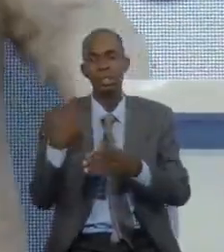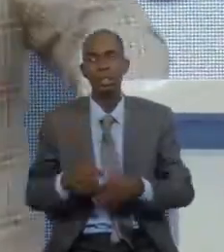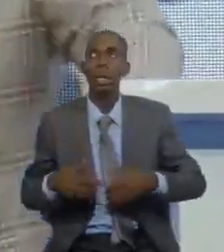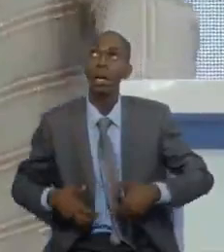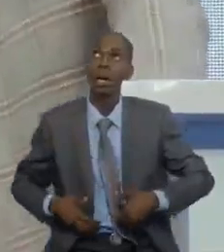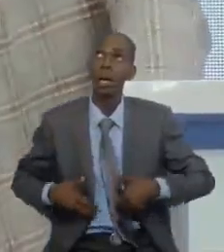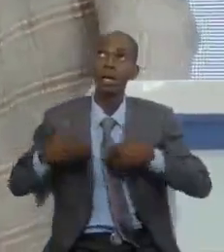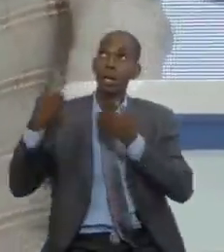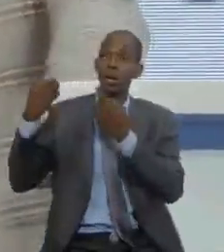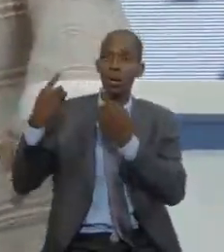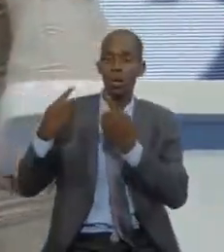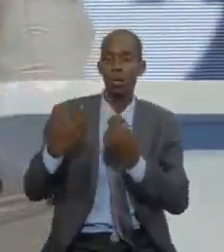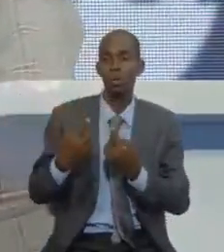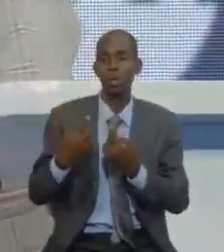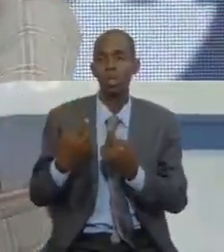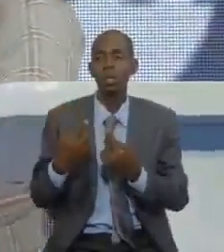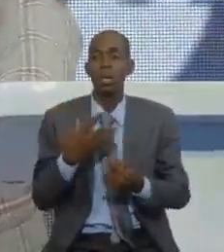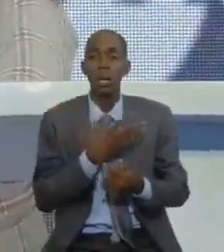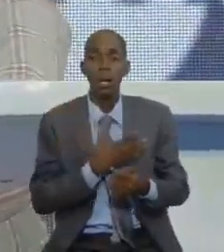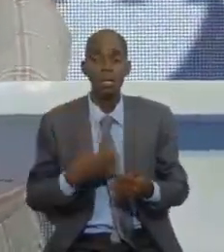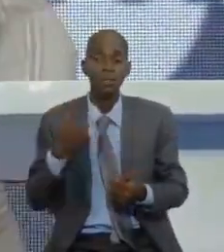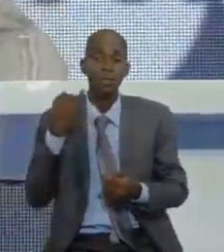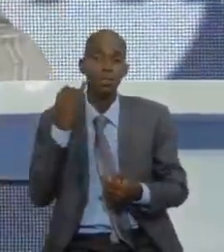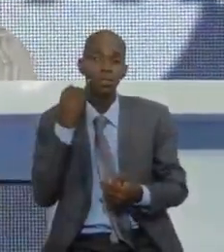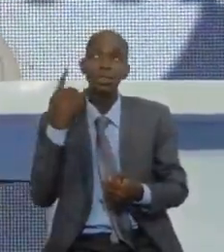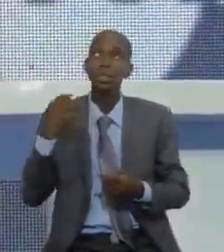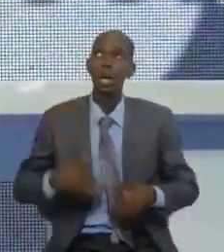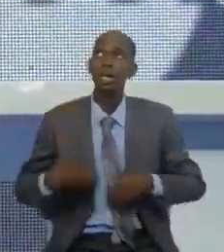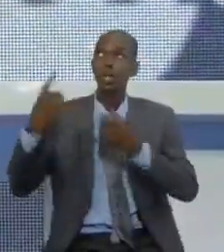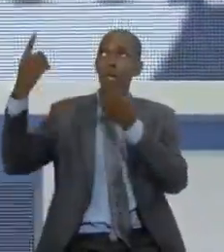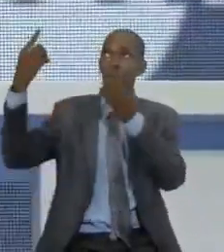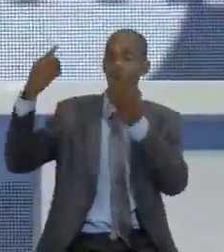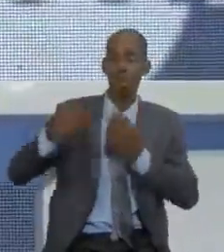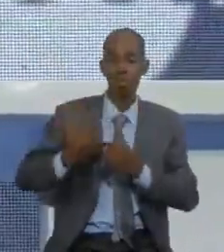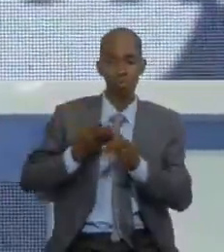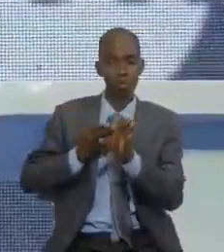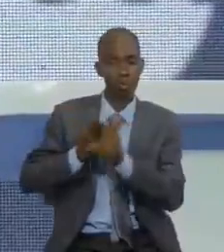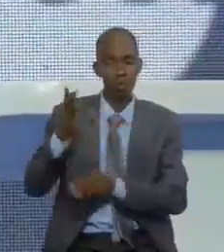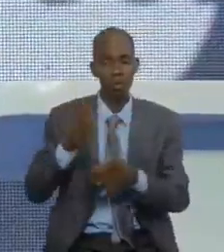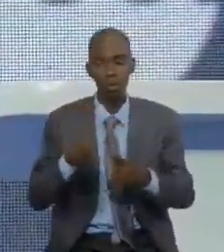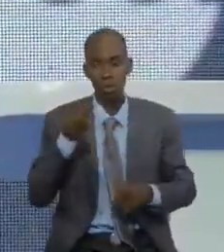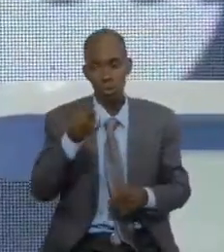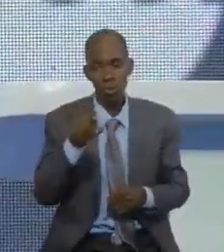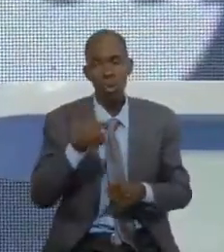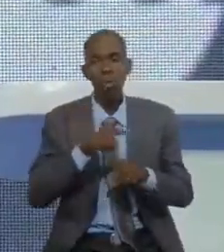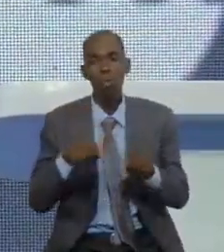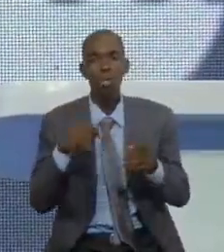And instead of the anger getting directly to you, it came to